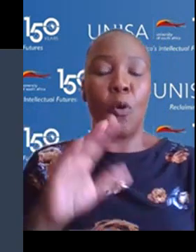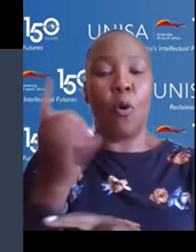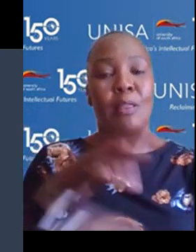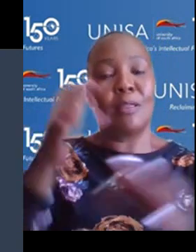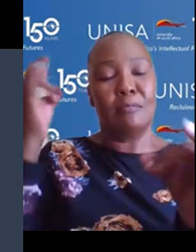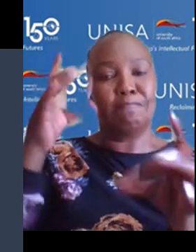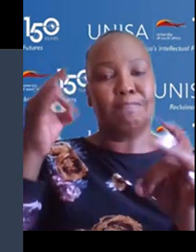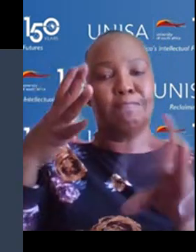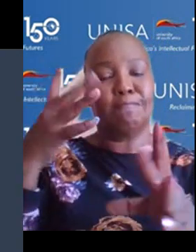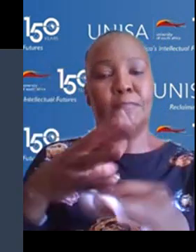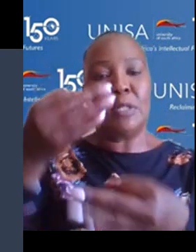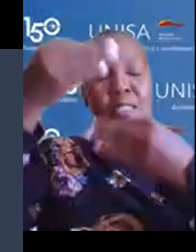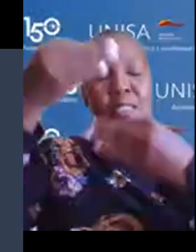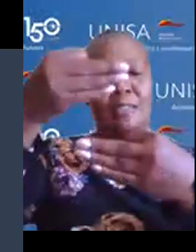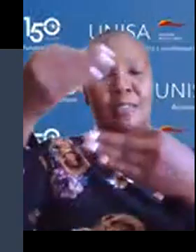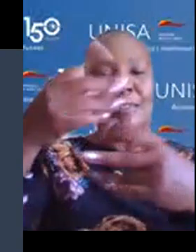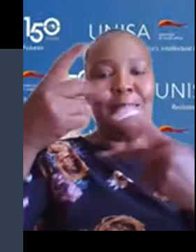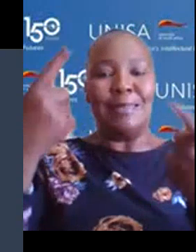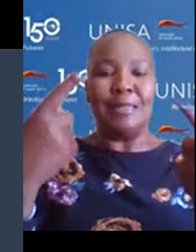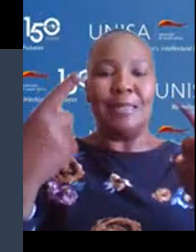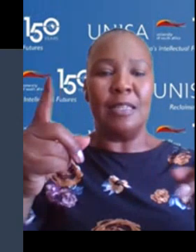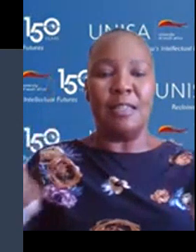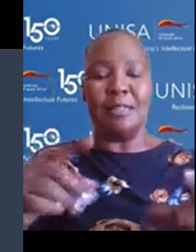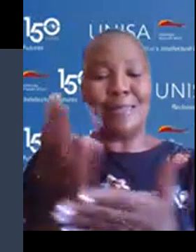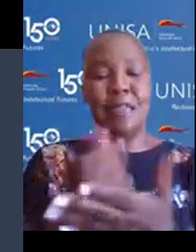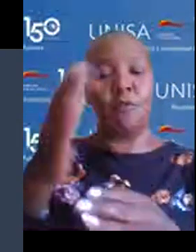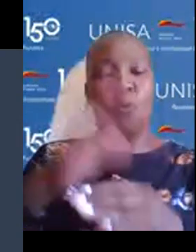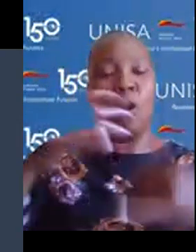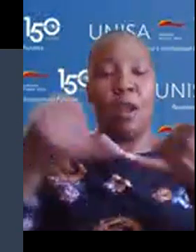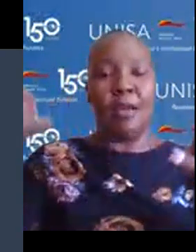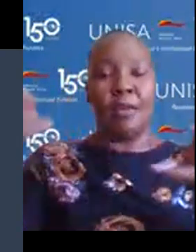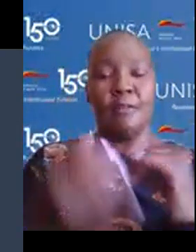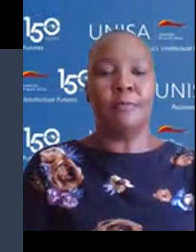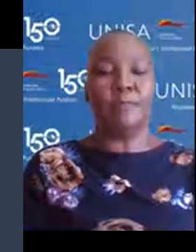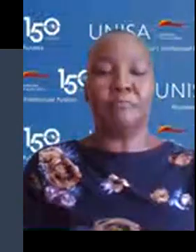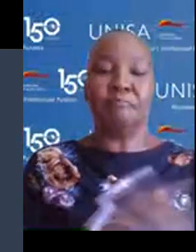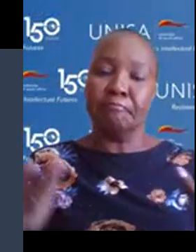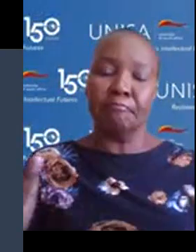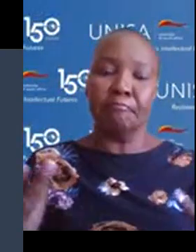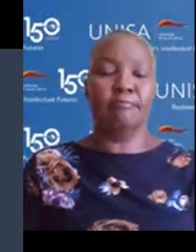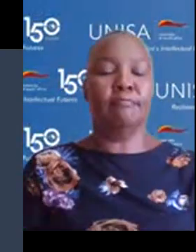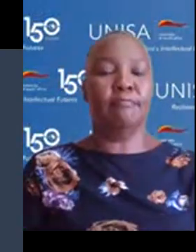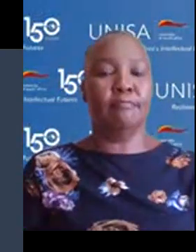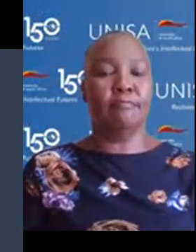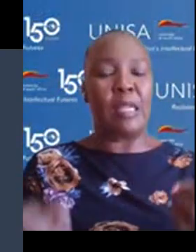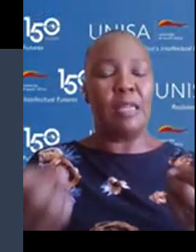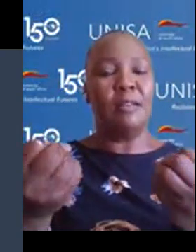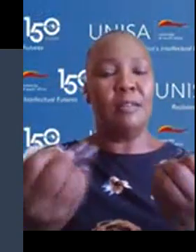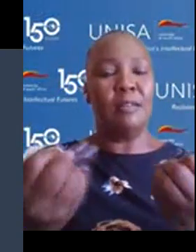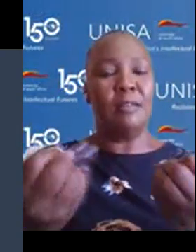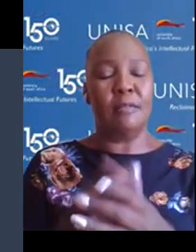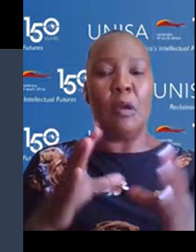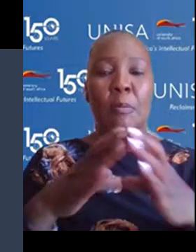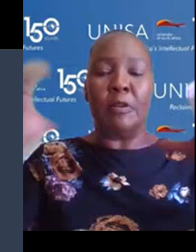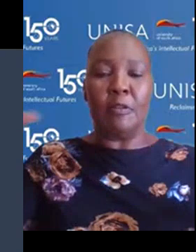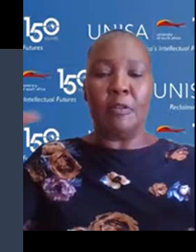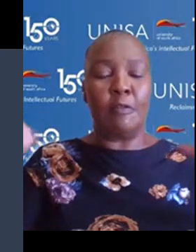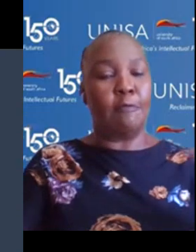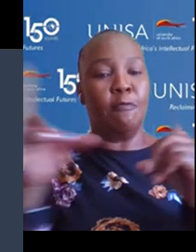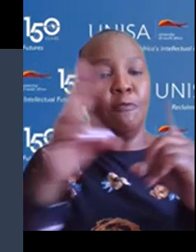documents you work on is very, very secure and safe online. So just to give you like a broader view,